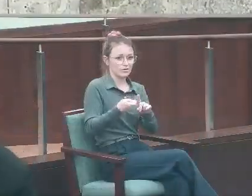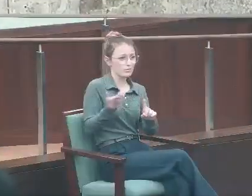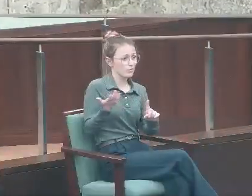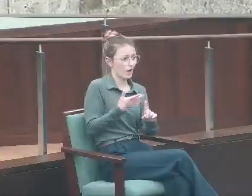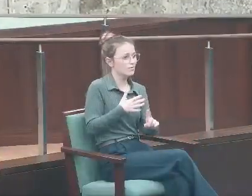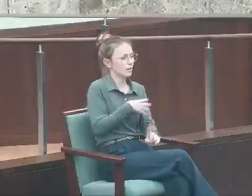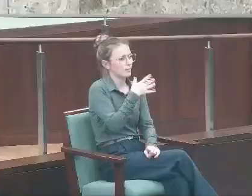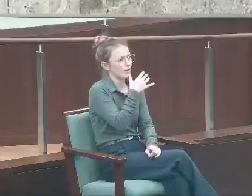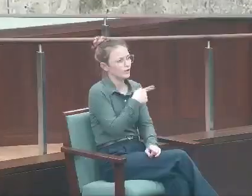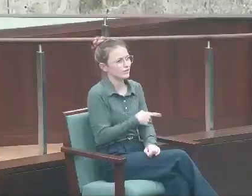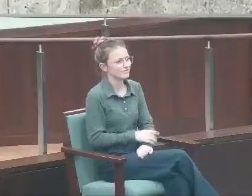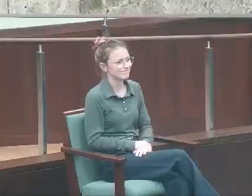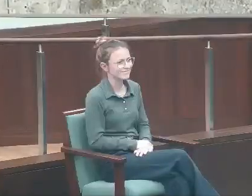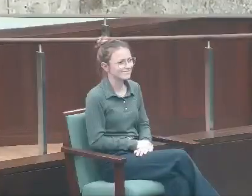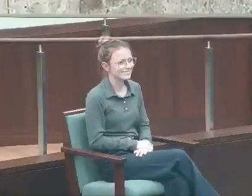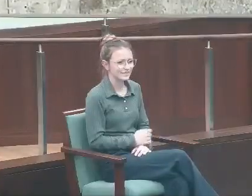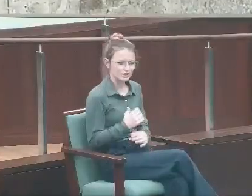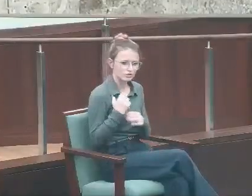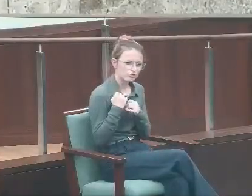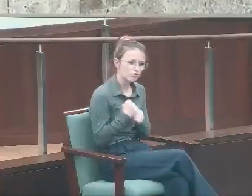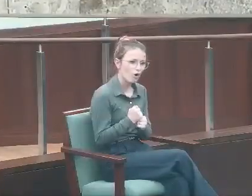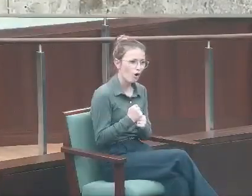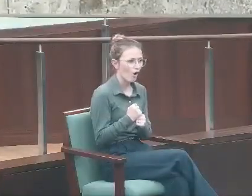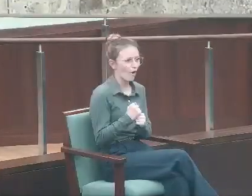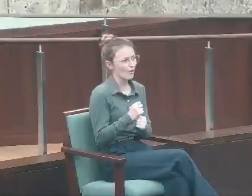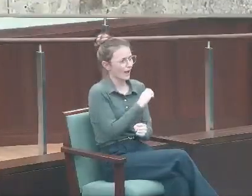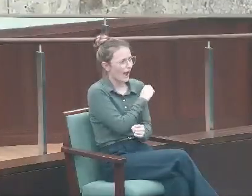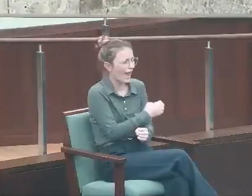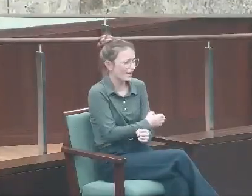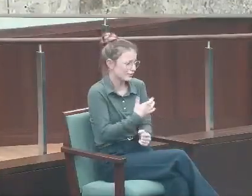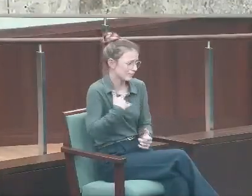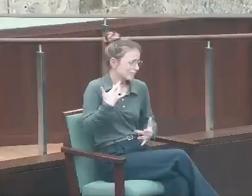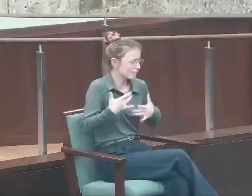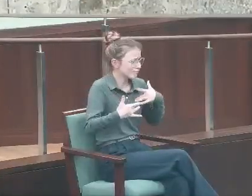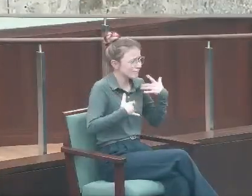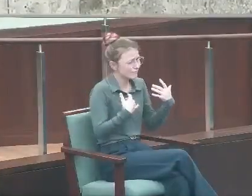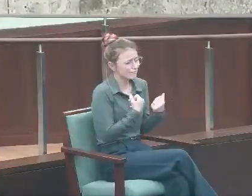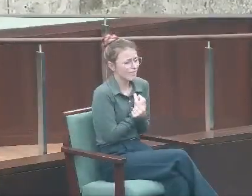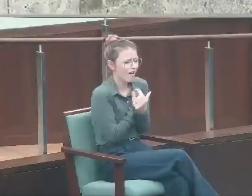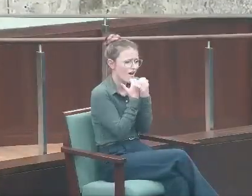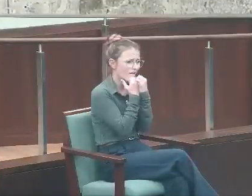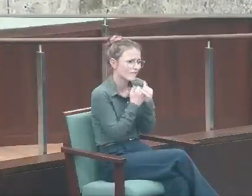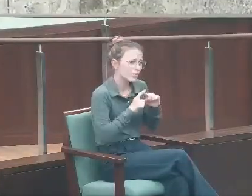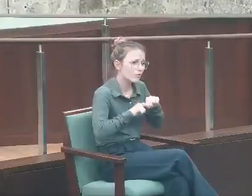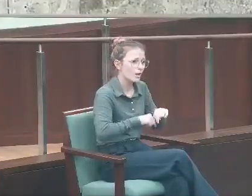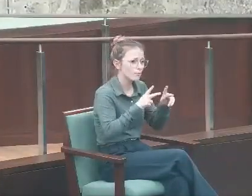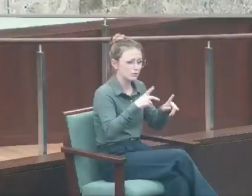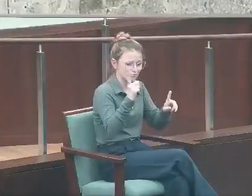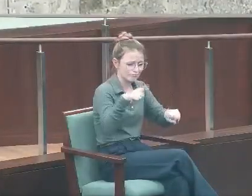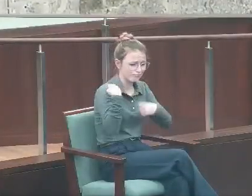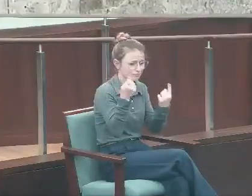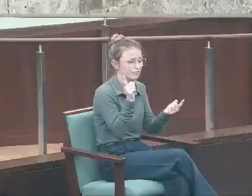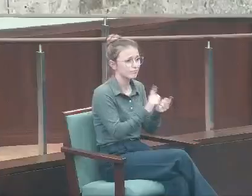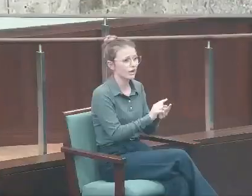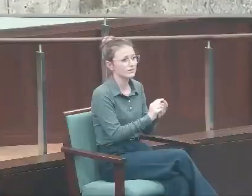mother, the strongest, most energetic, most loving and reliable person I have ever known.